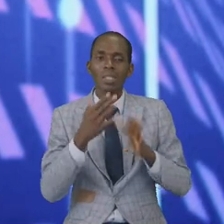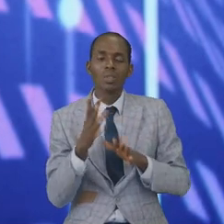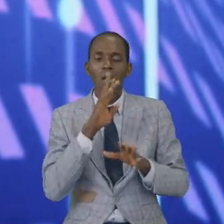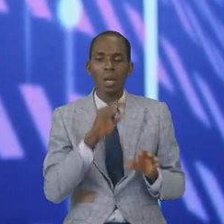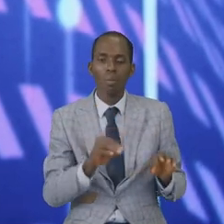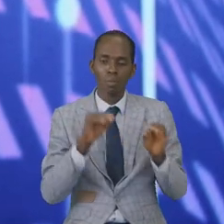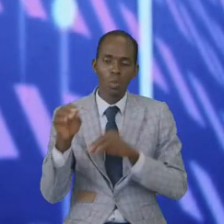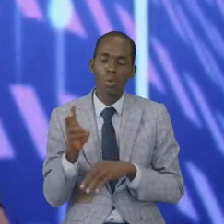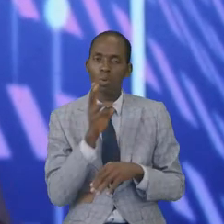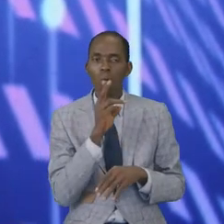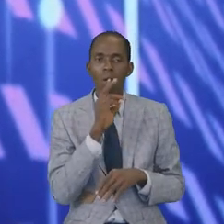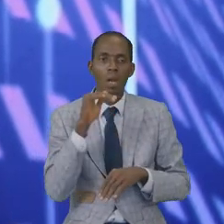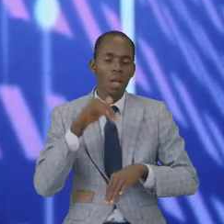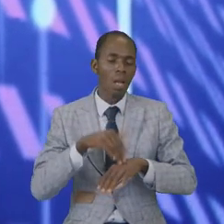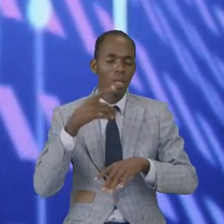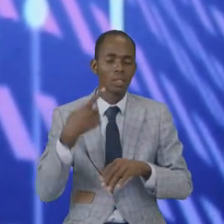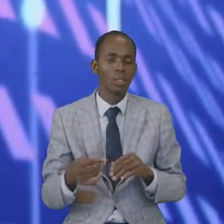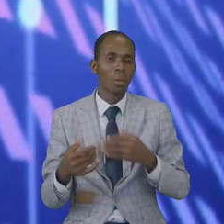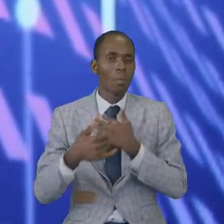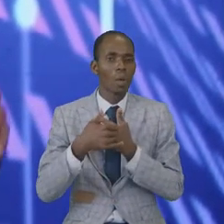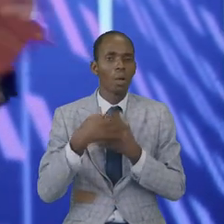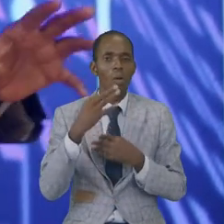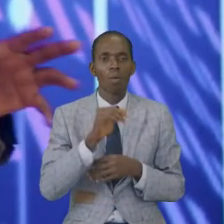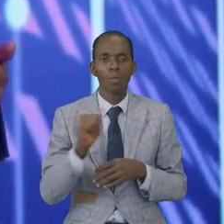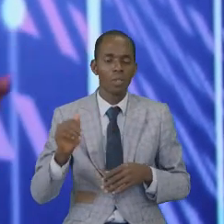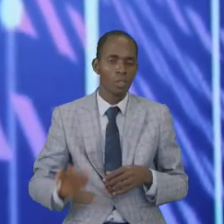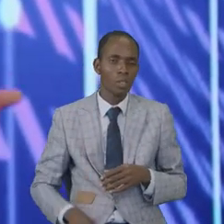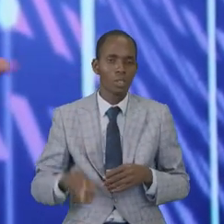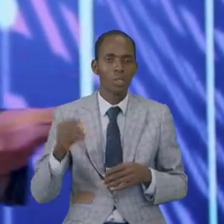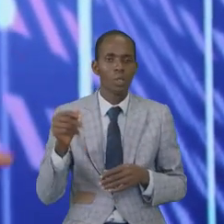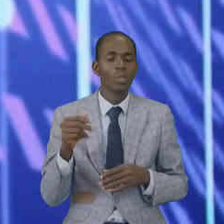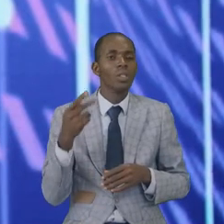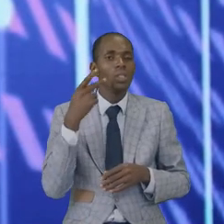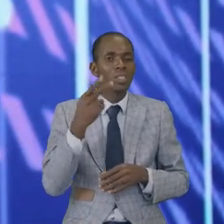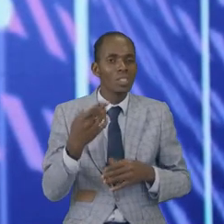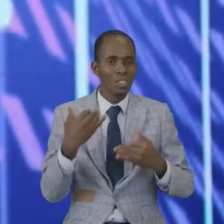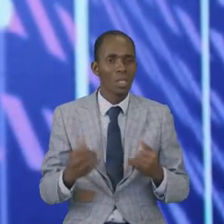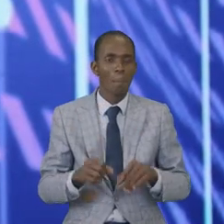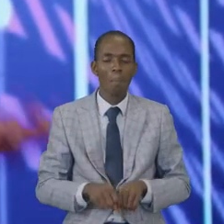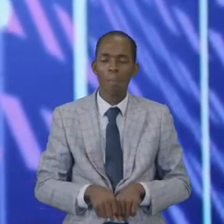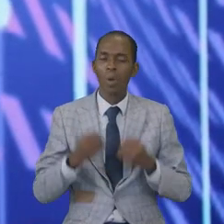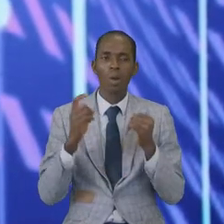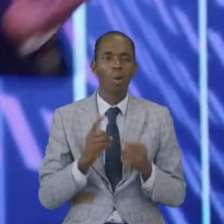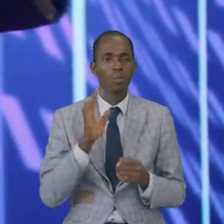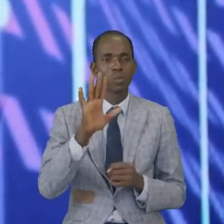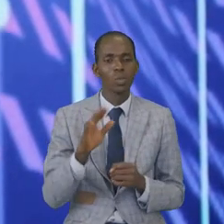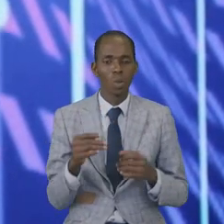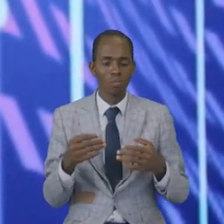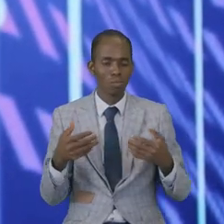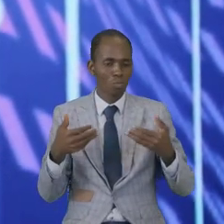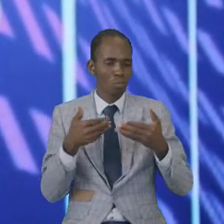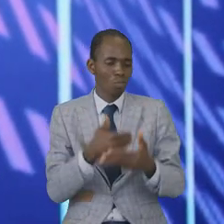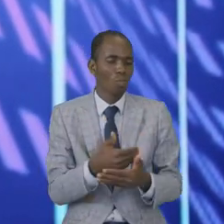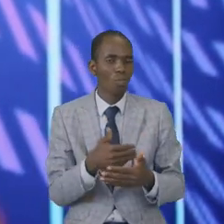of the dog. But now break up the fallow ground so that you'll be able to cultivate. There'll be conversion. Break up